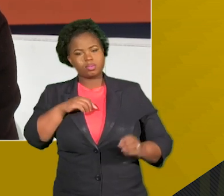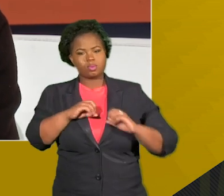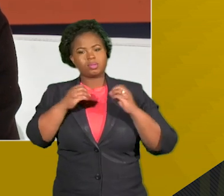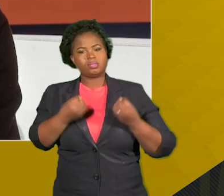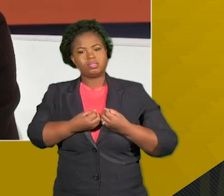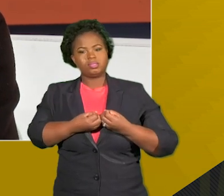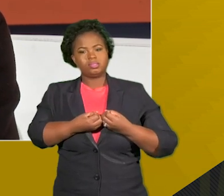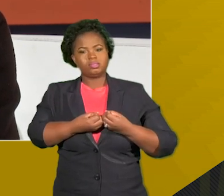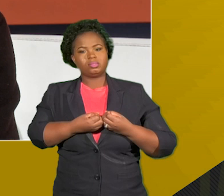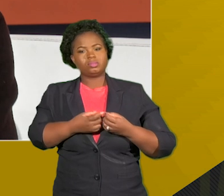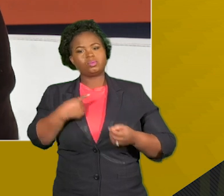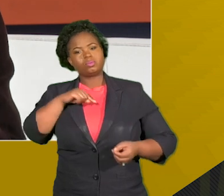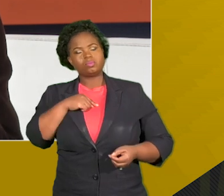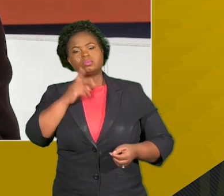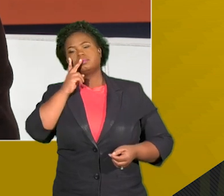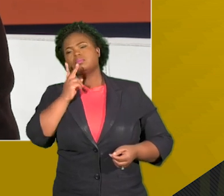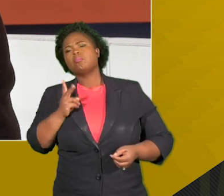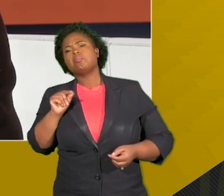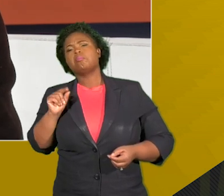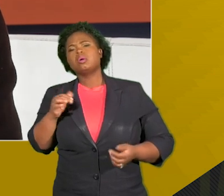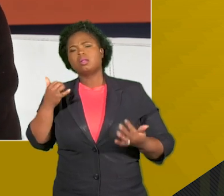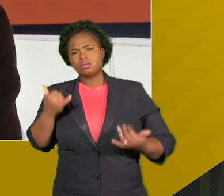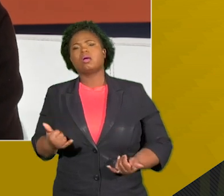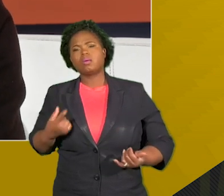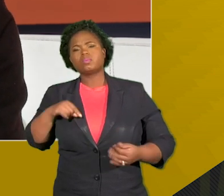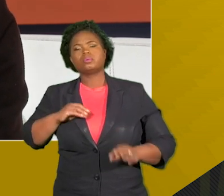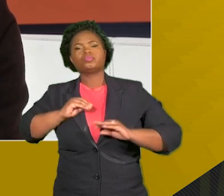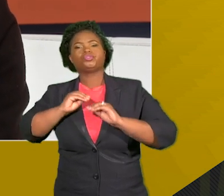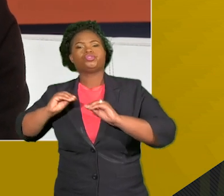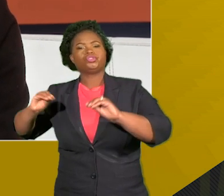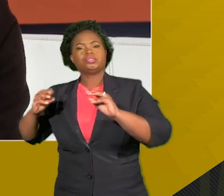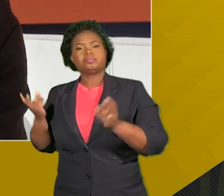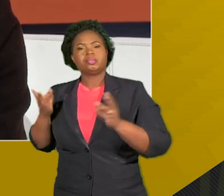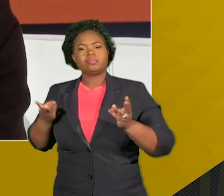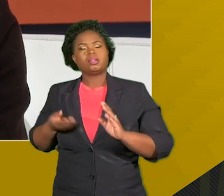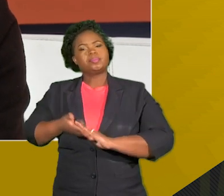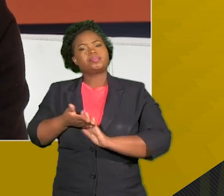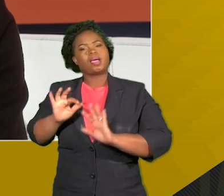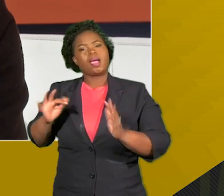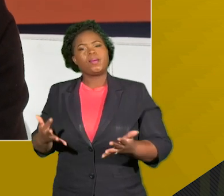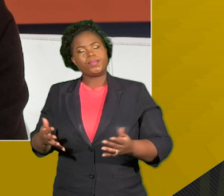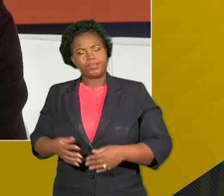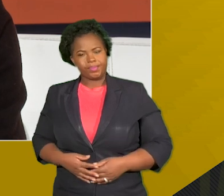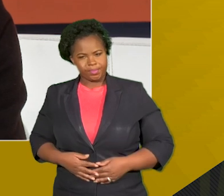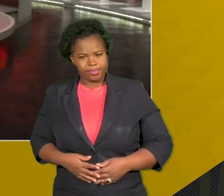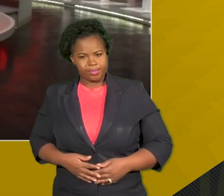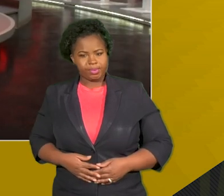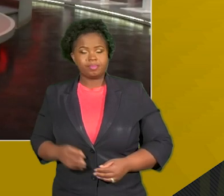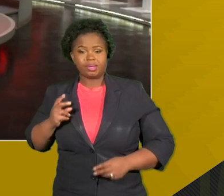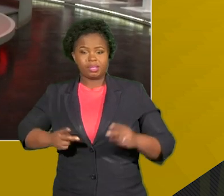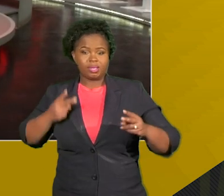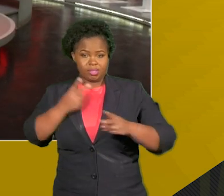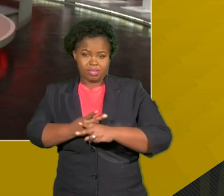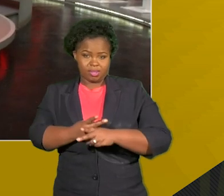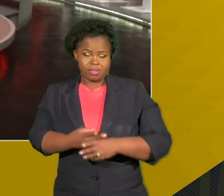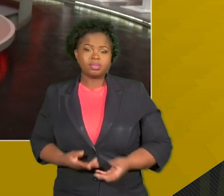we've took initiative of saying it is about time for us to teach people about operation around our communities. But more than anything